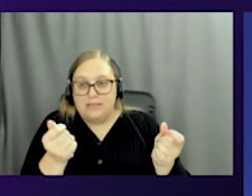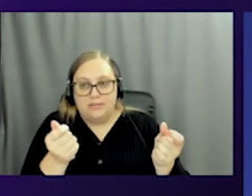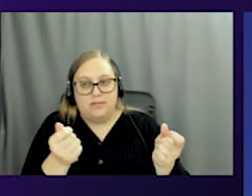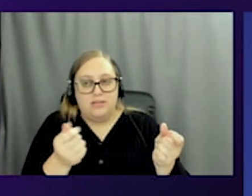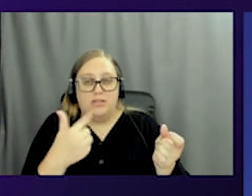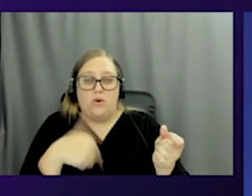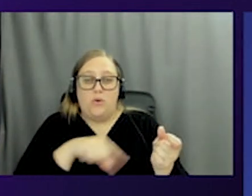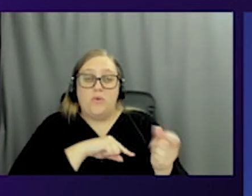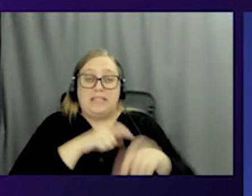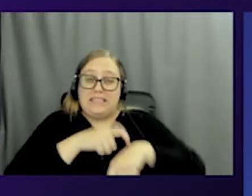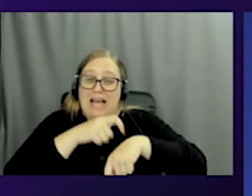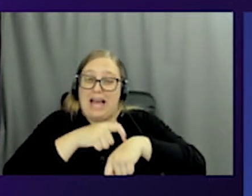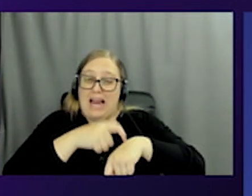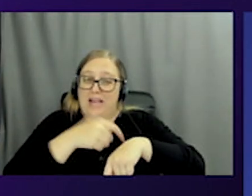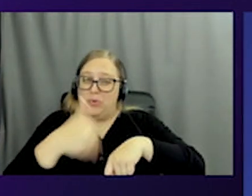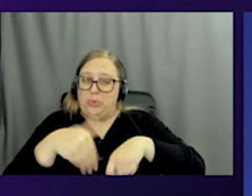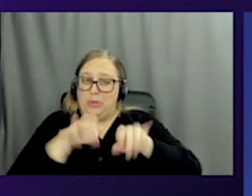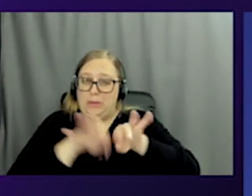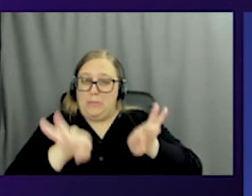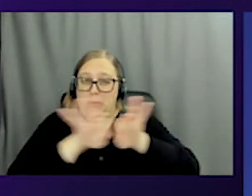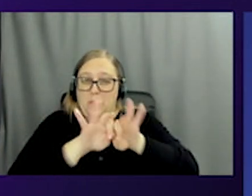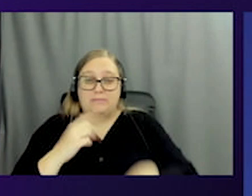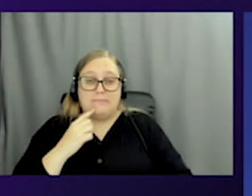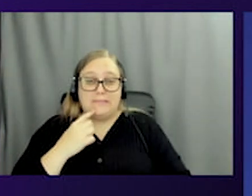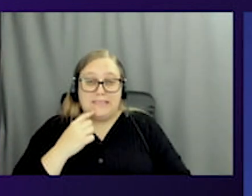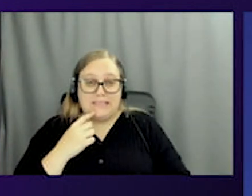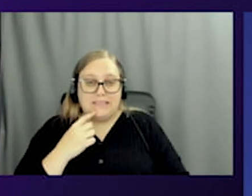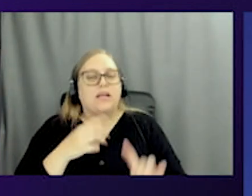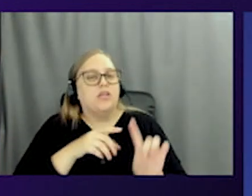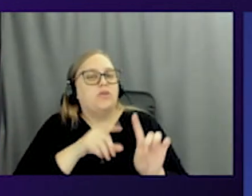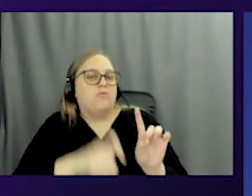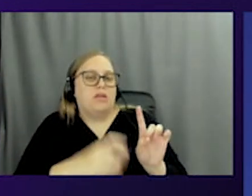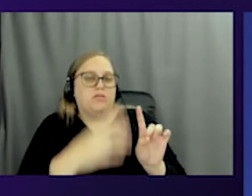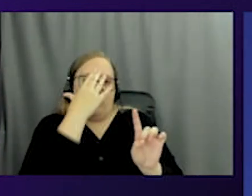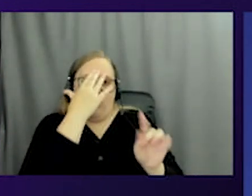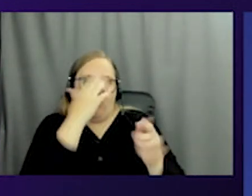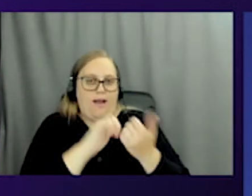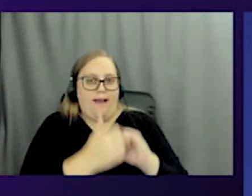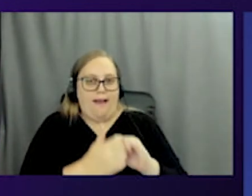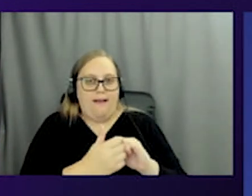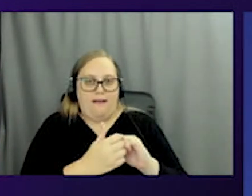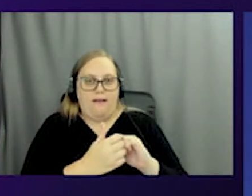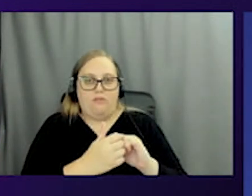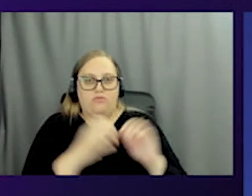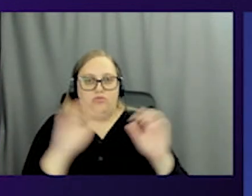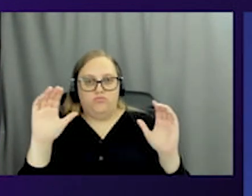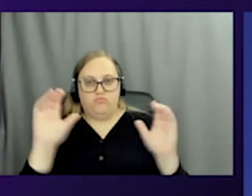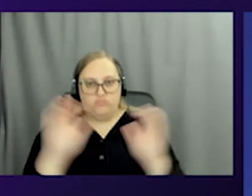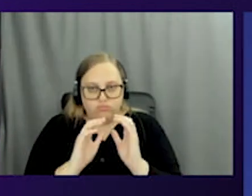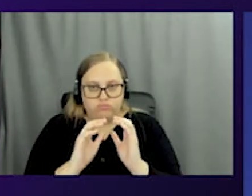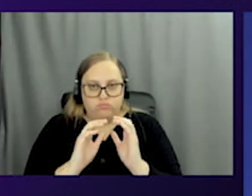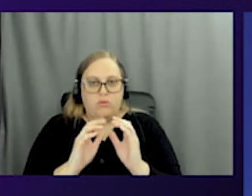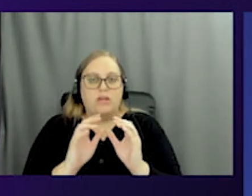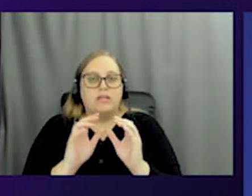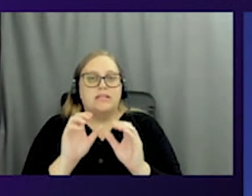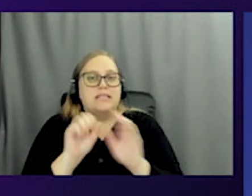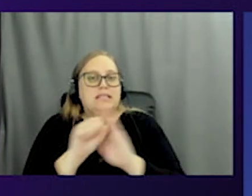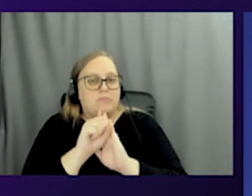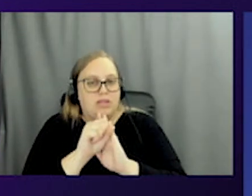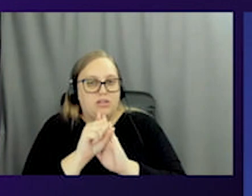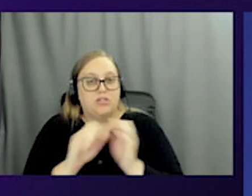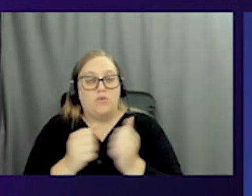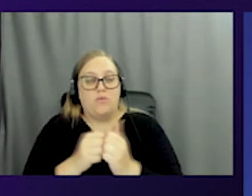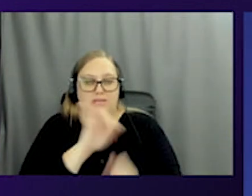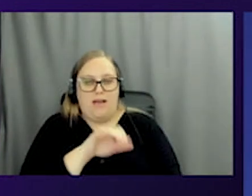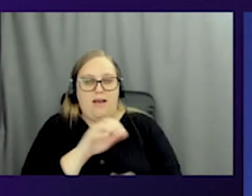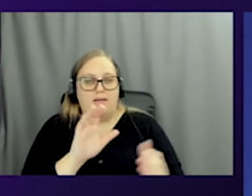is the most critical aspect, you need to be able to scale your simulation with the parallelism that Fei mentioned. And to